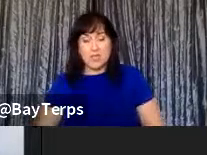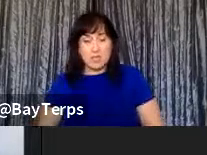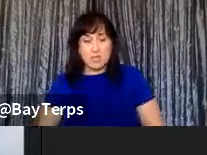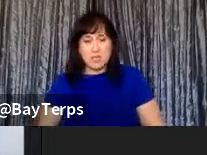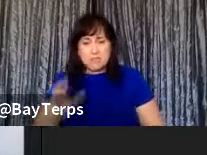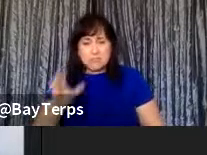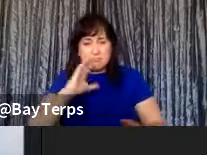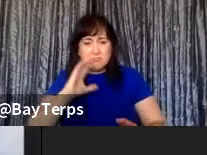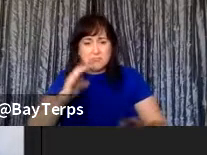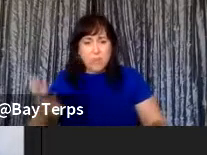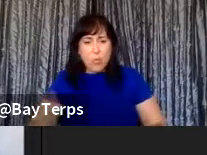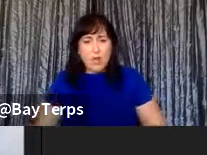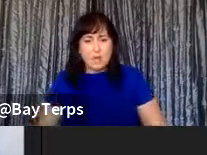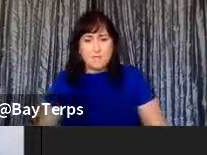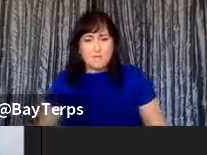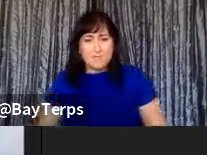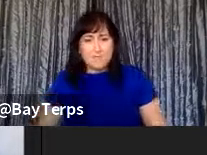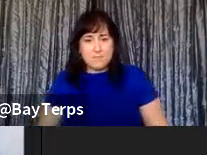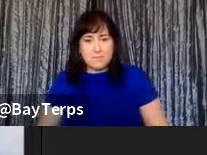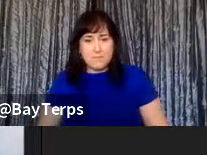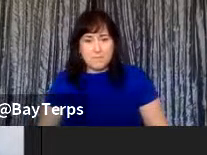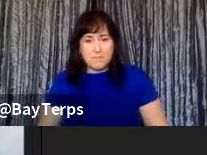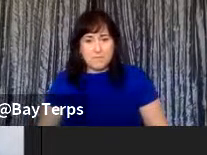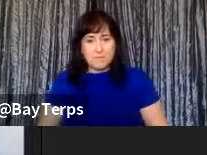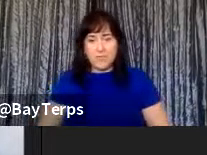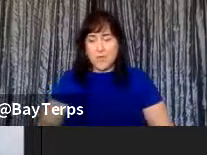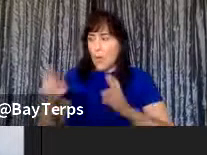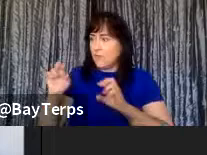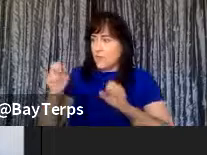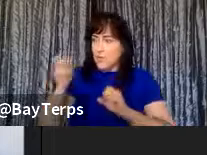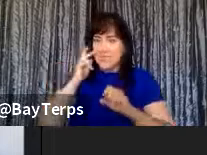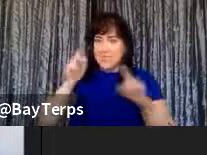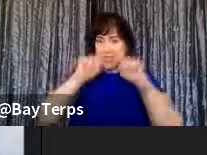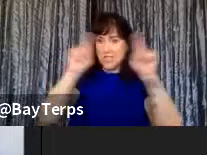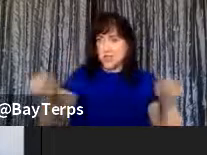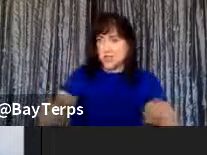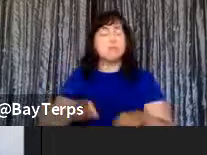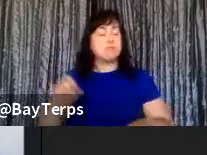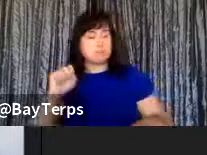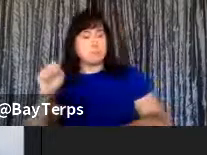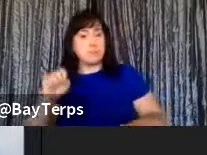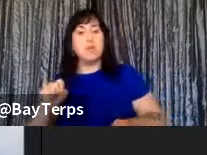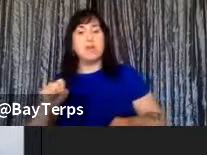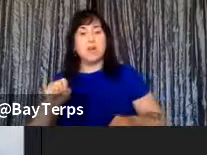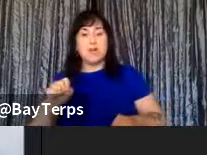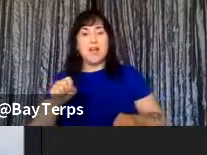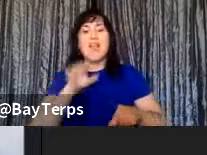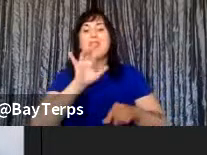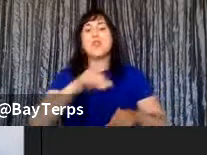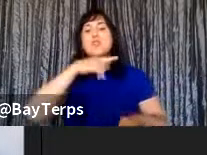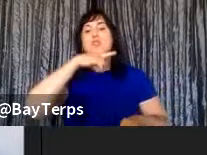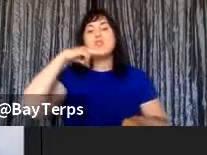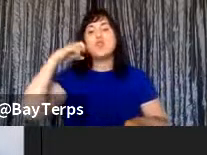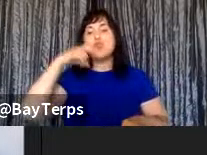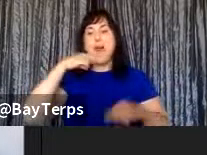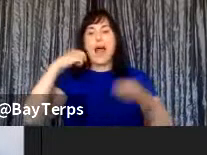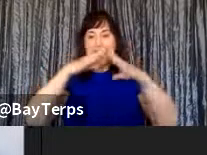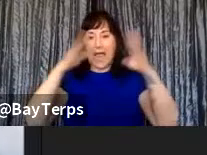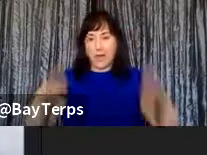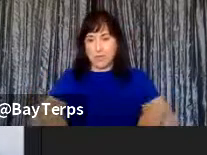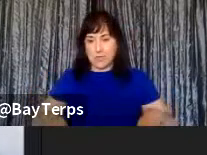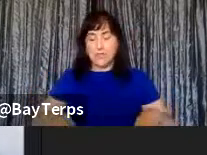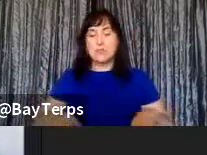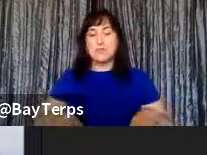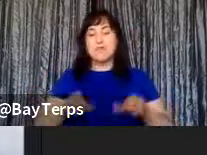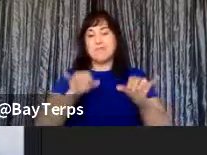find? Hopefully you can see the screen. Can you see the screen? Yeah. Okay, Everybody. so I'm saying these are the drying houses where the beans will stay. They'll